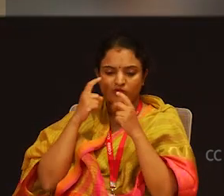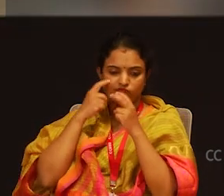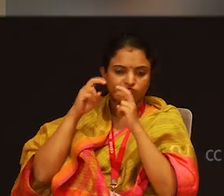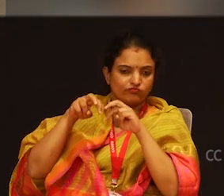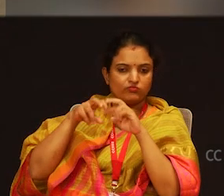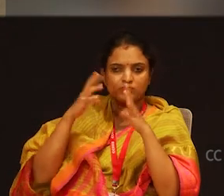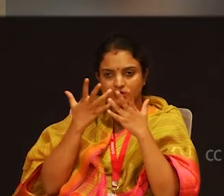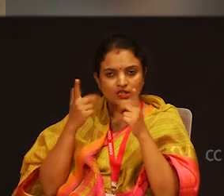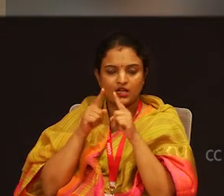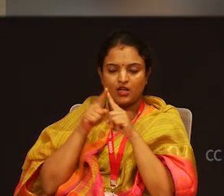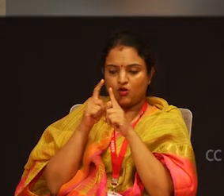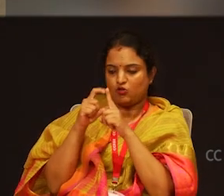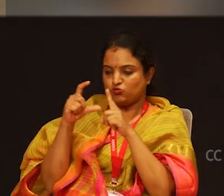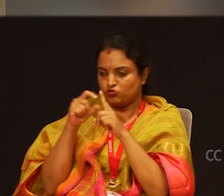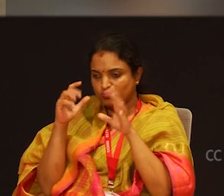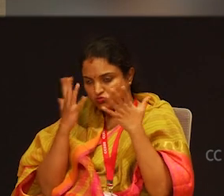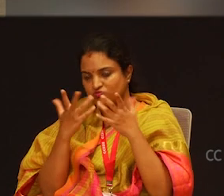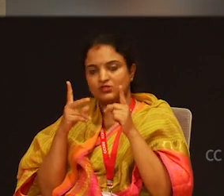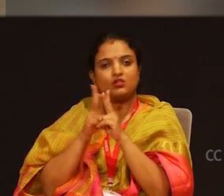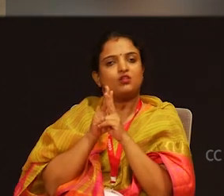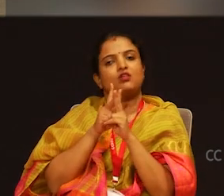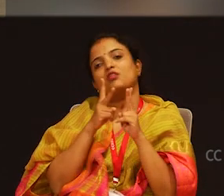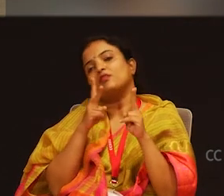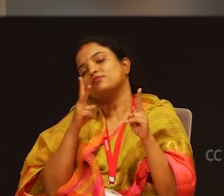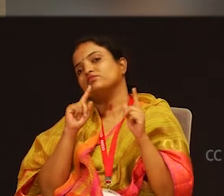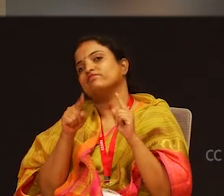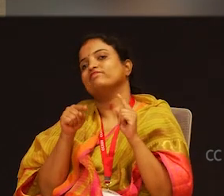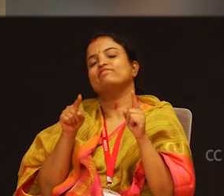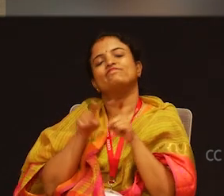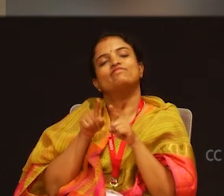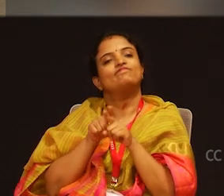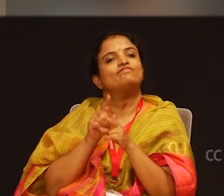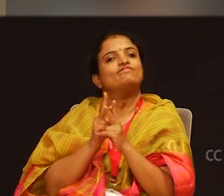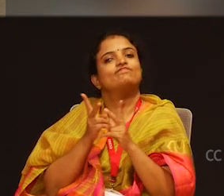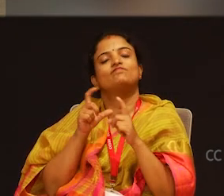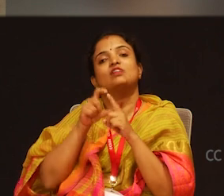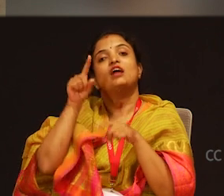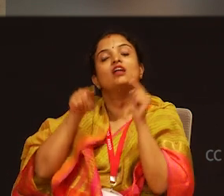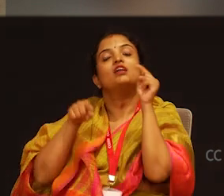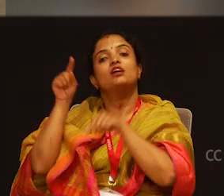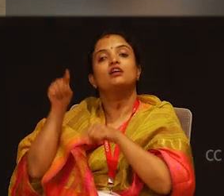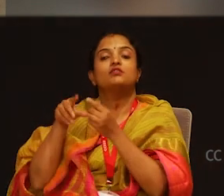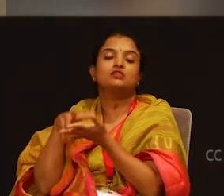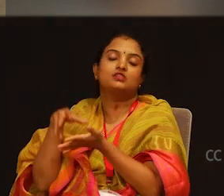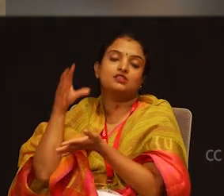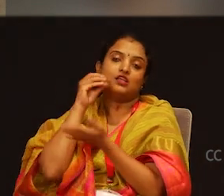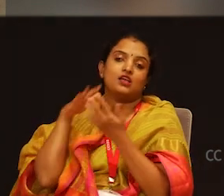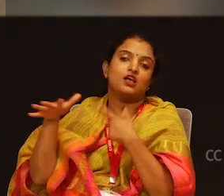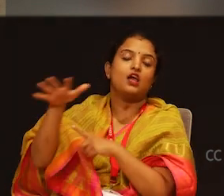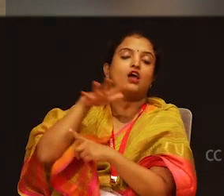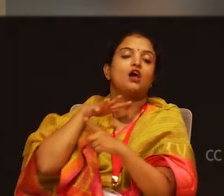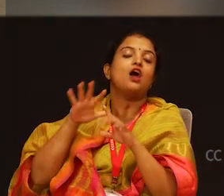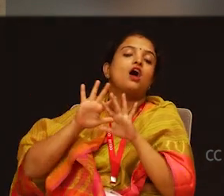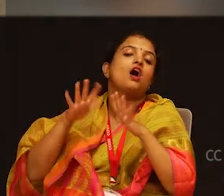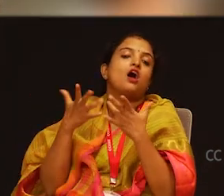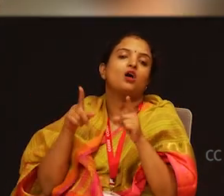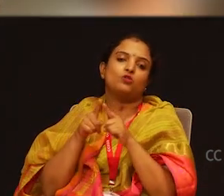enhancing cognitive education across diverse learning environments.